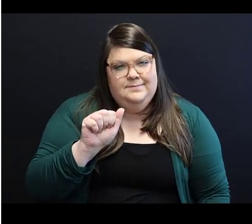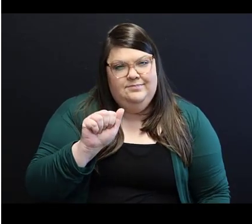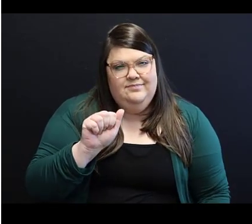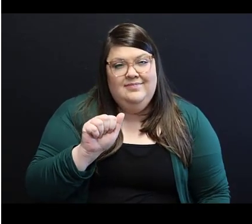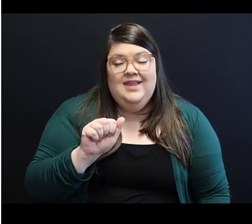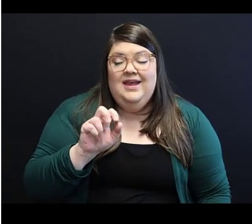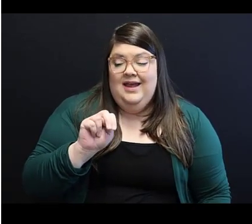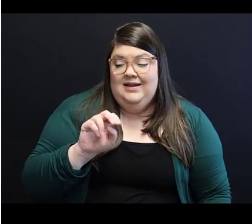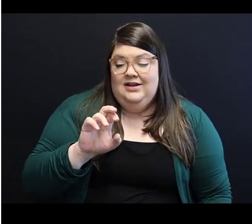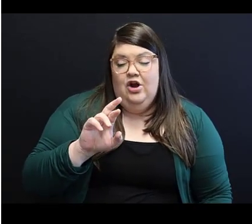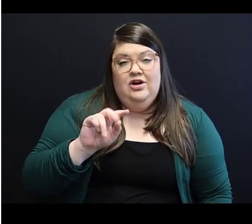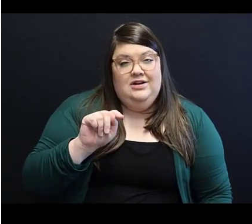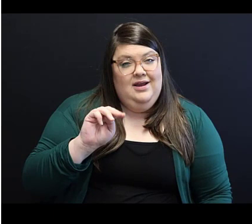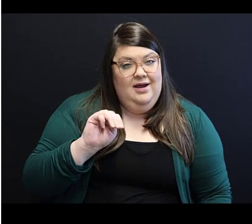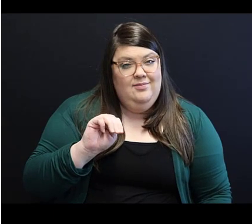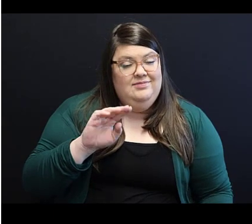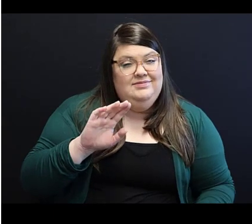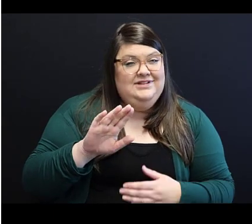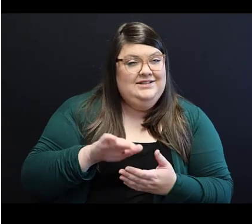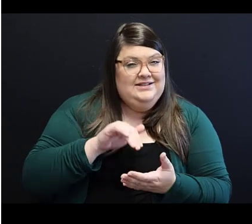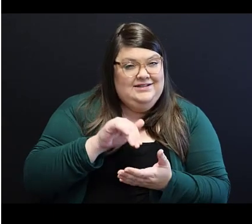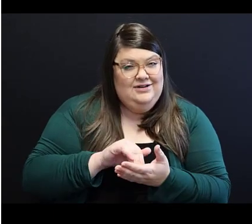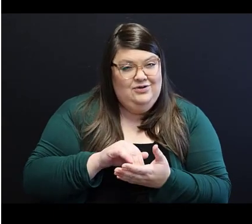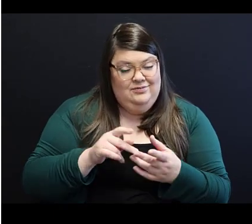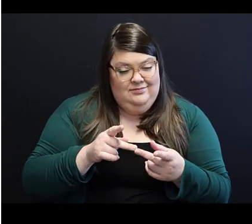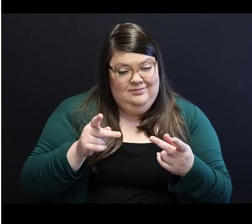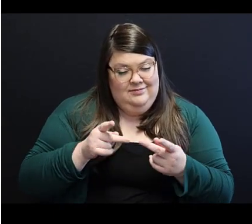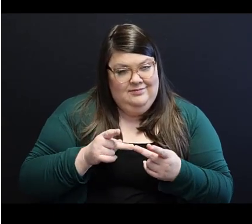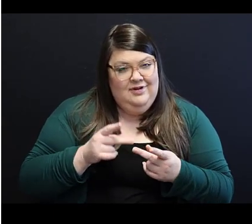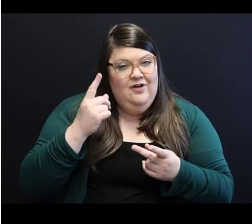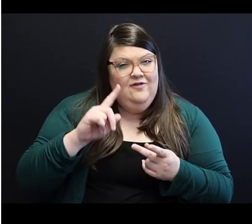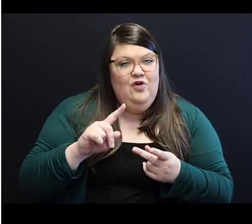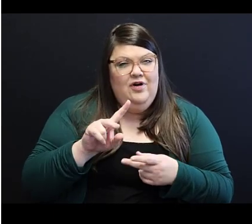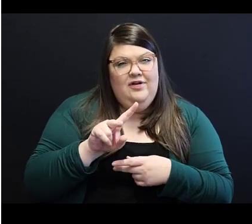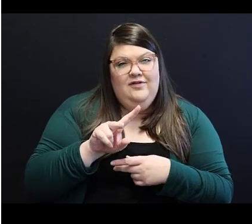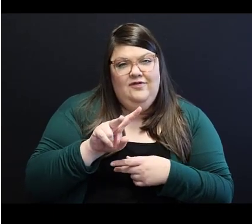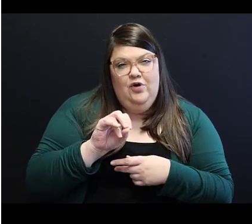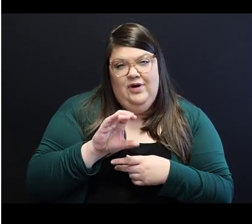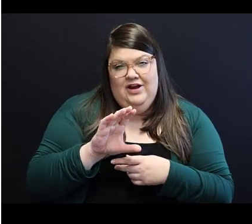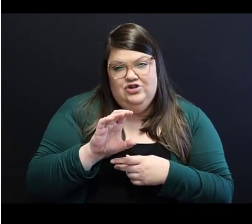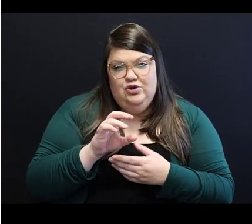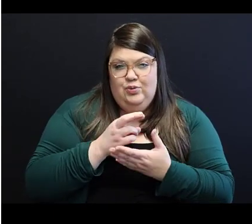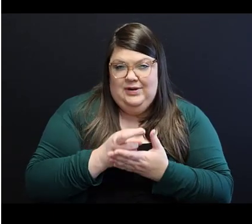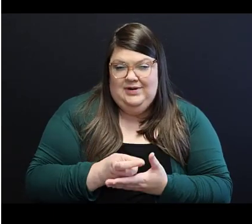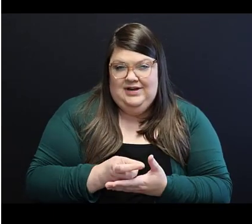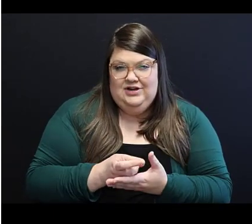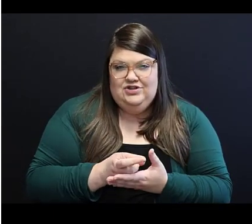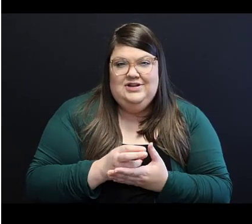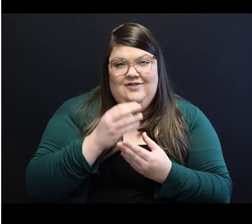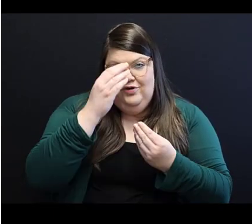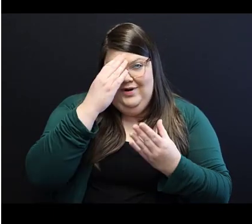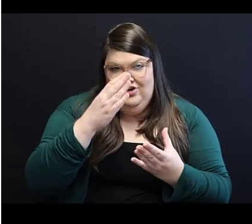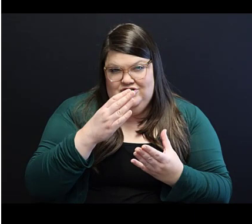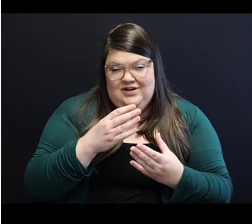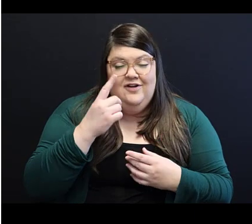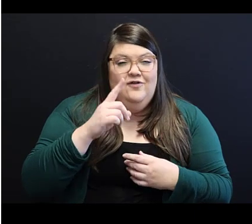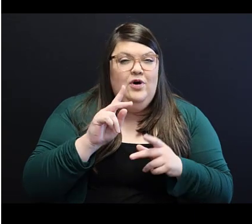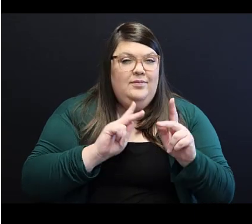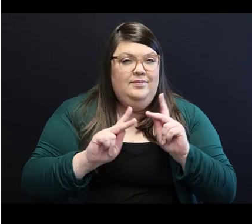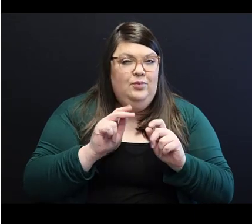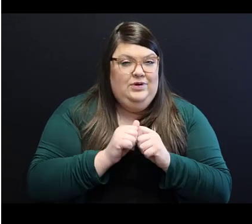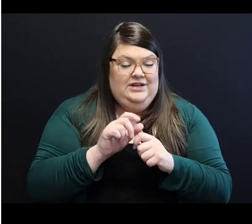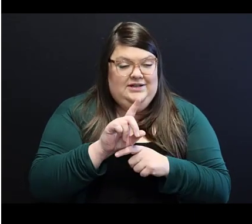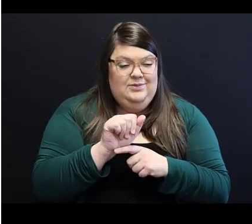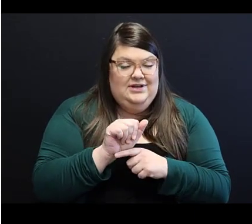the NCRTM is the central clearinghouse for vocational rehabilitation information for individuals with disabilities